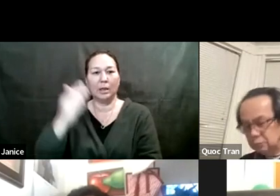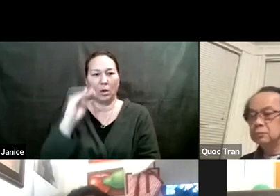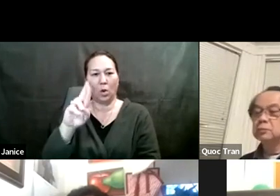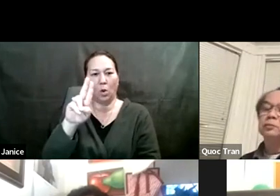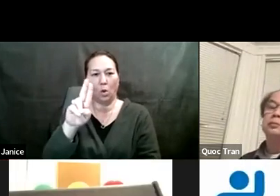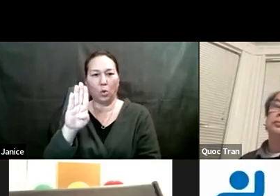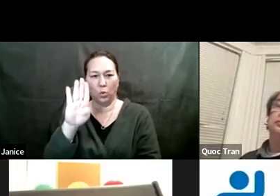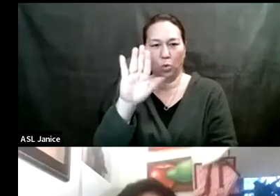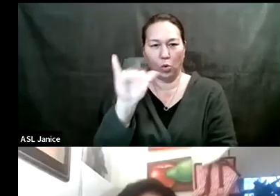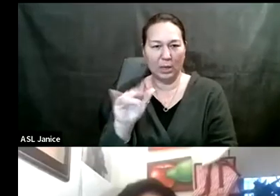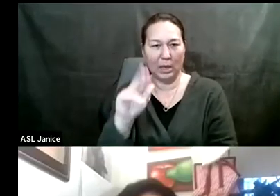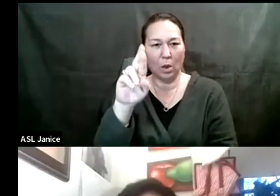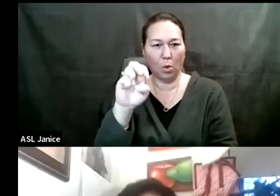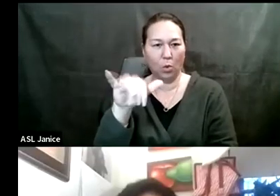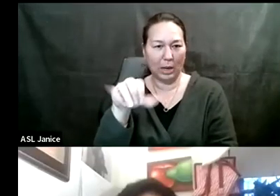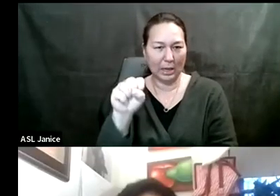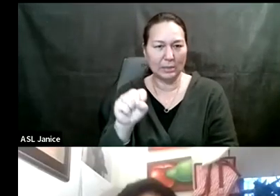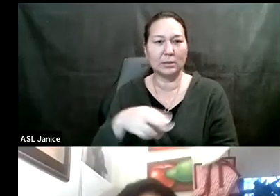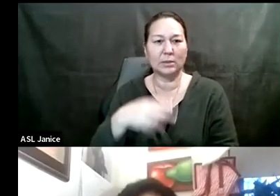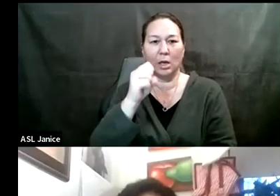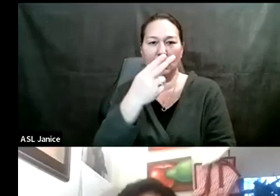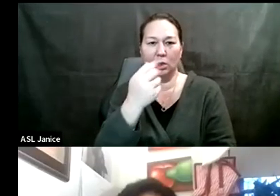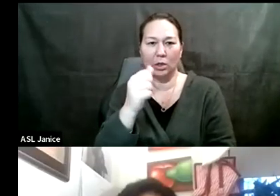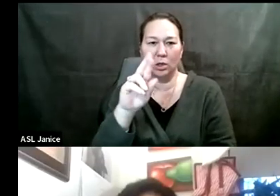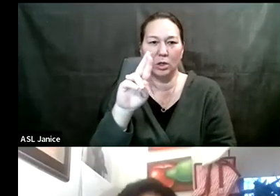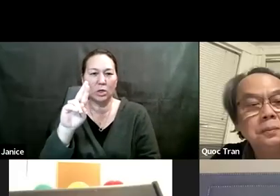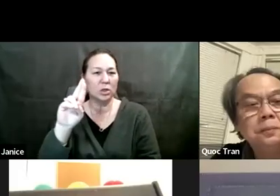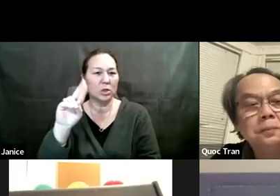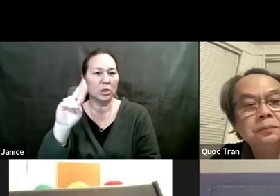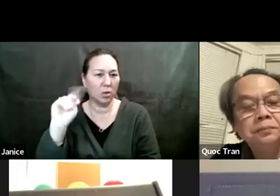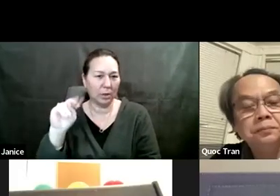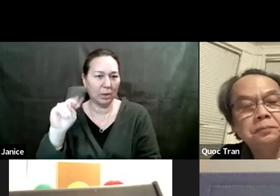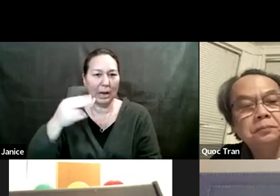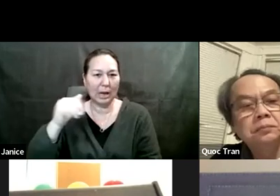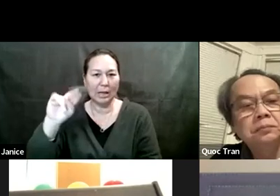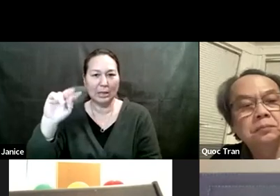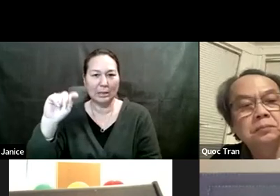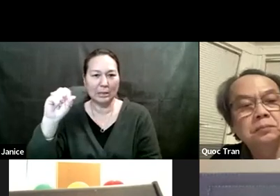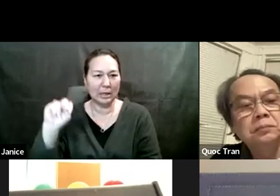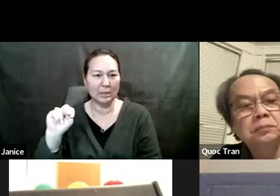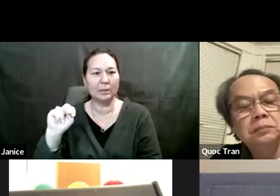raise your hands virtually in Zoom Mr Heisman